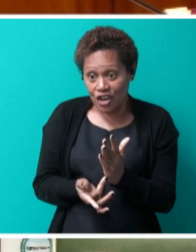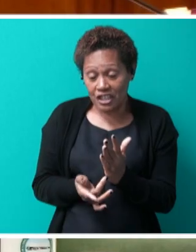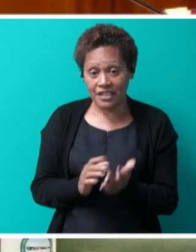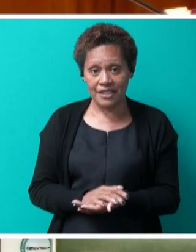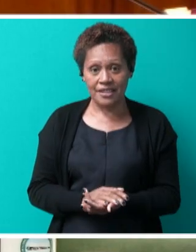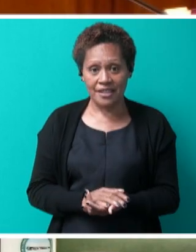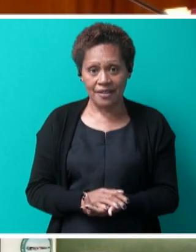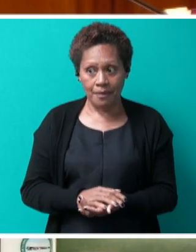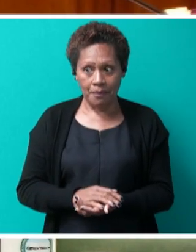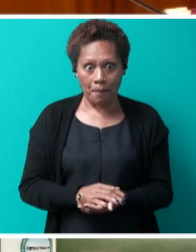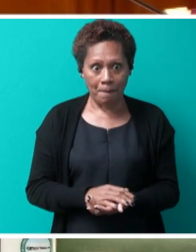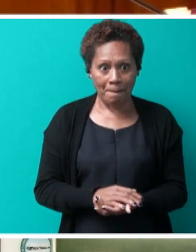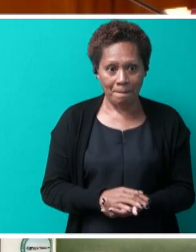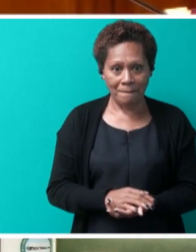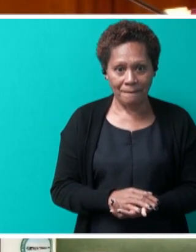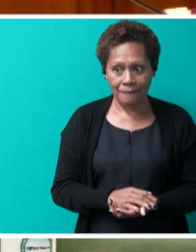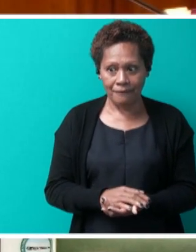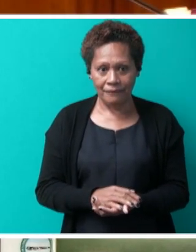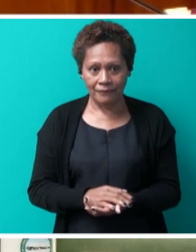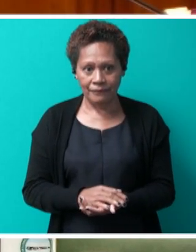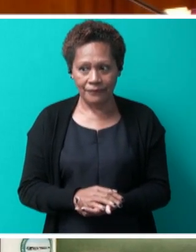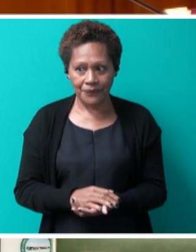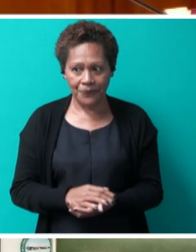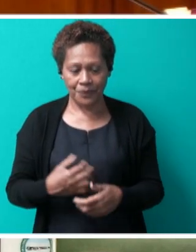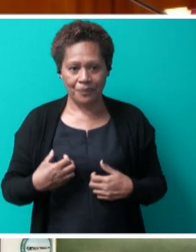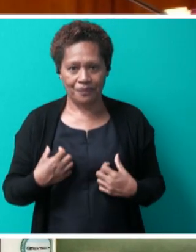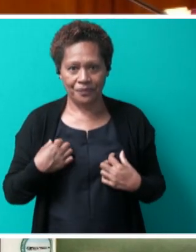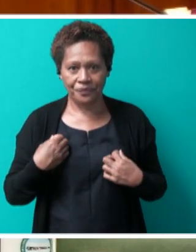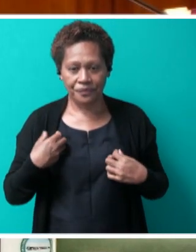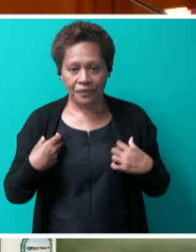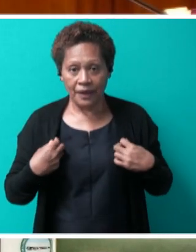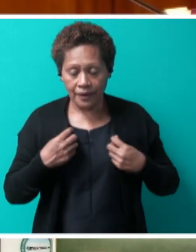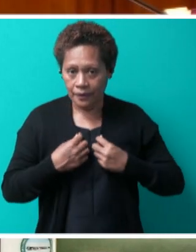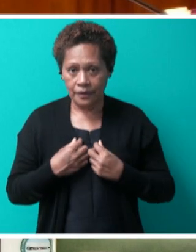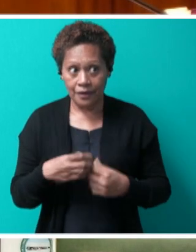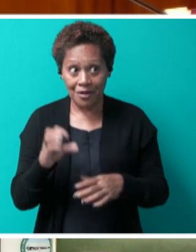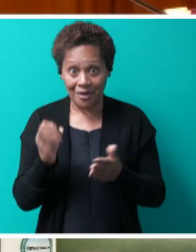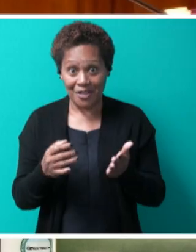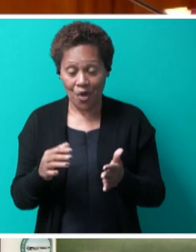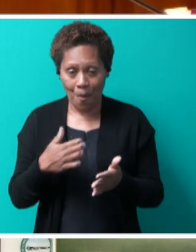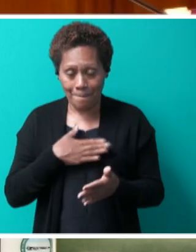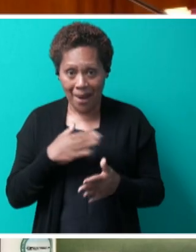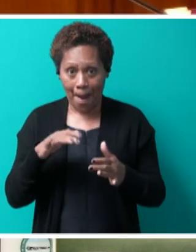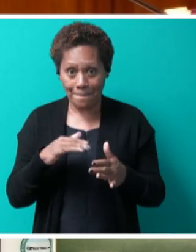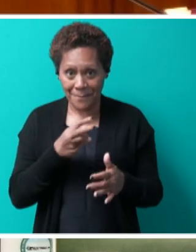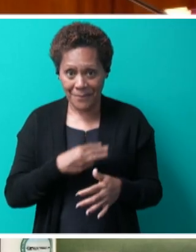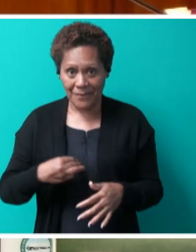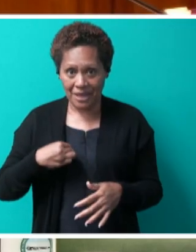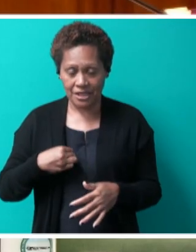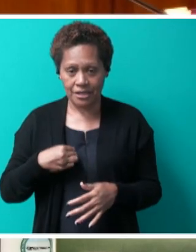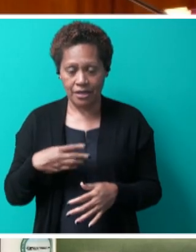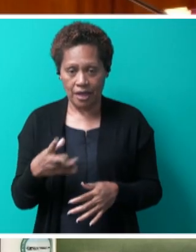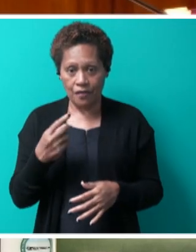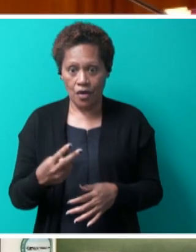online. Ministry Justice e turra endo talanga na ikala me bukeira kasa bukera e donon dolu ronan